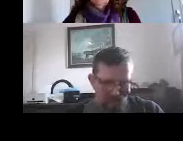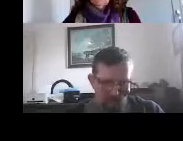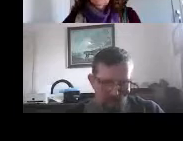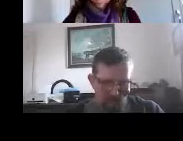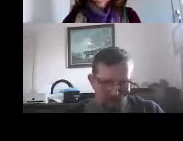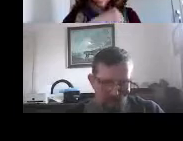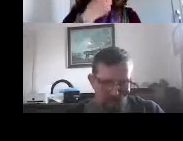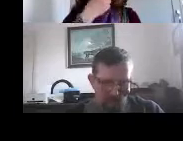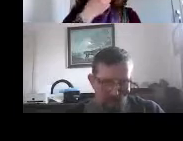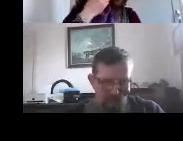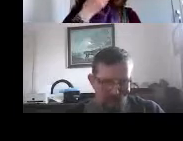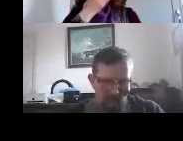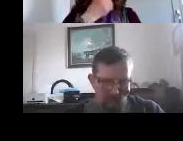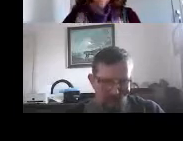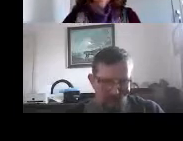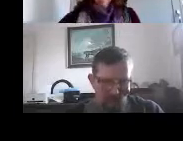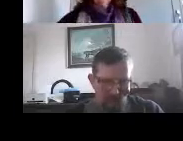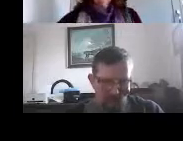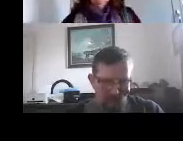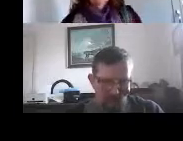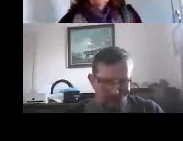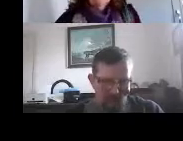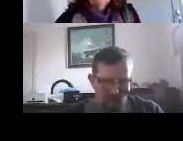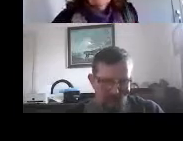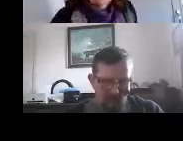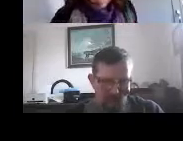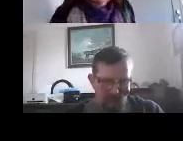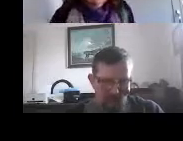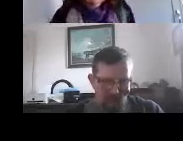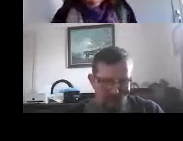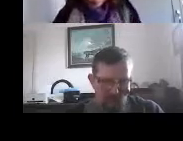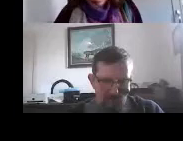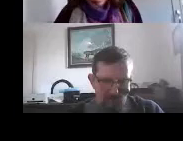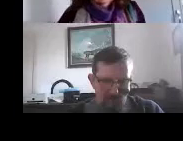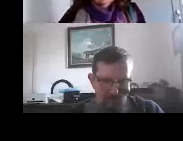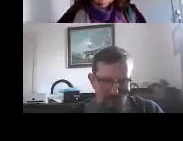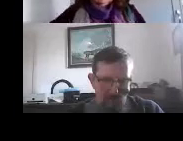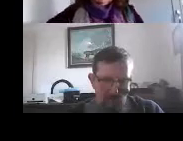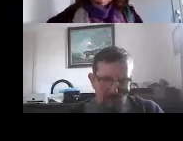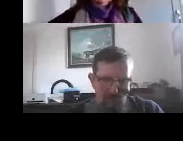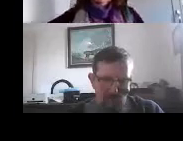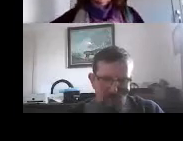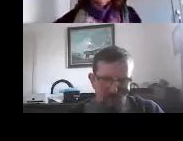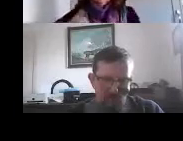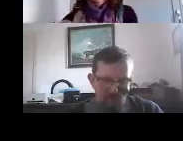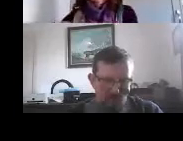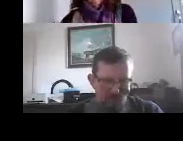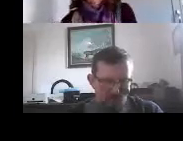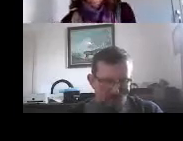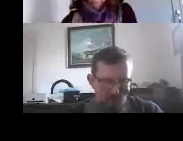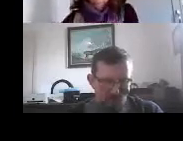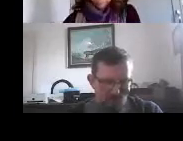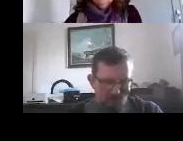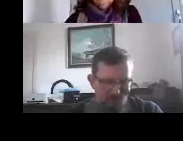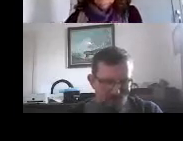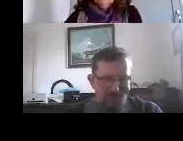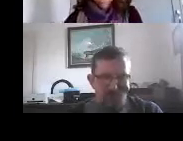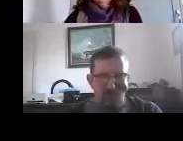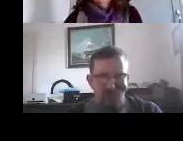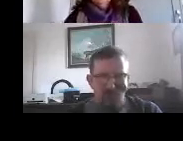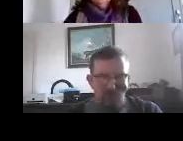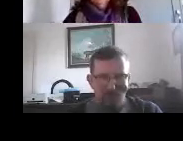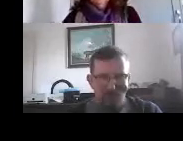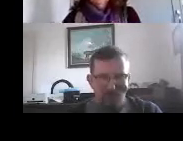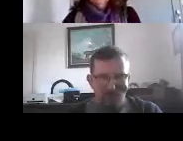recording system. We used this map to engage with some potential developers, and we engaged in a kind of mini tendering